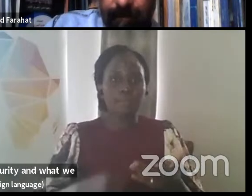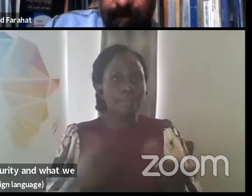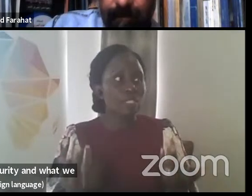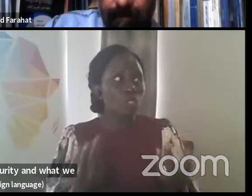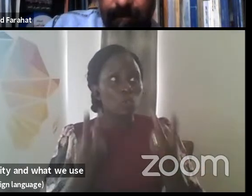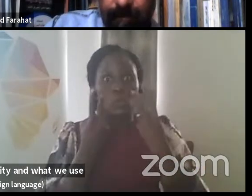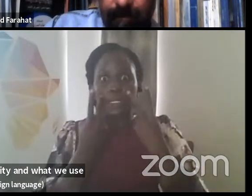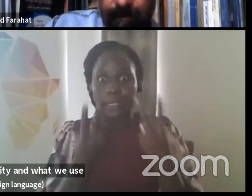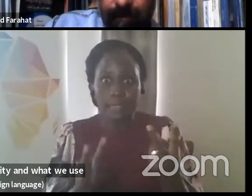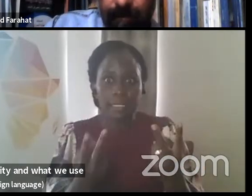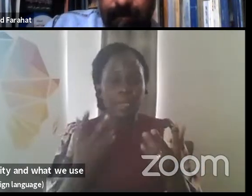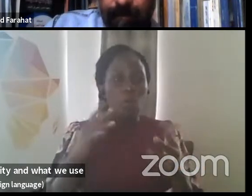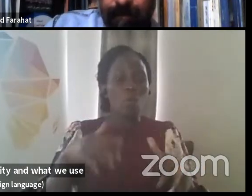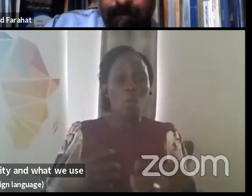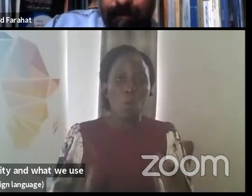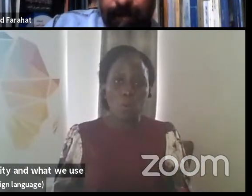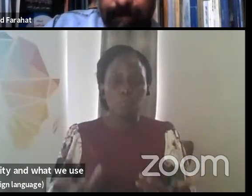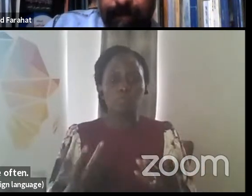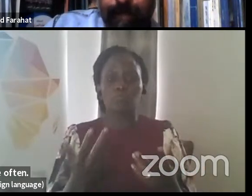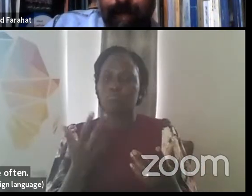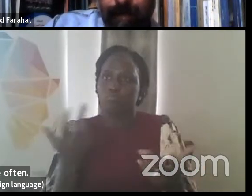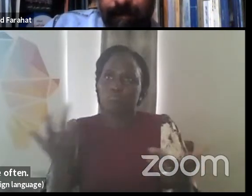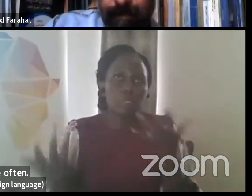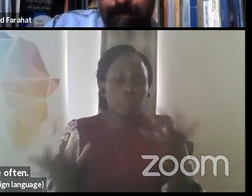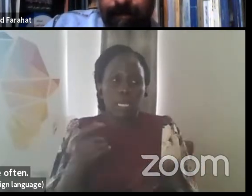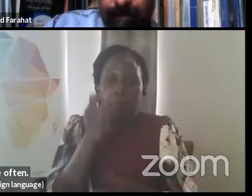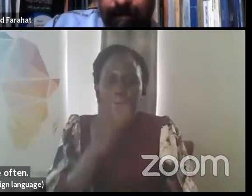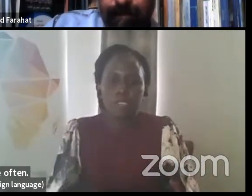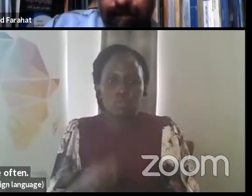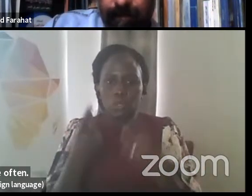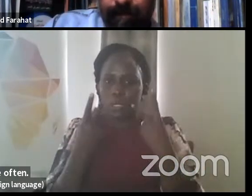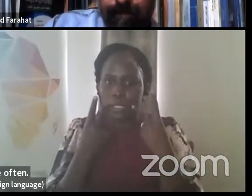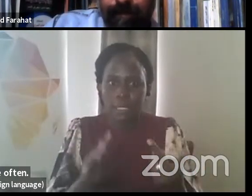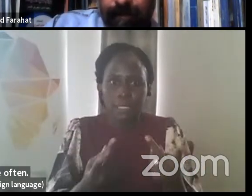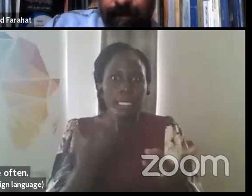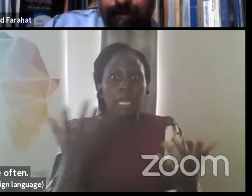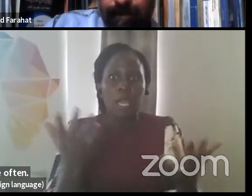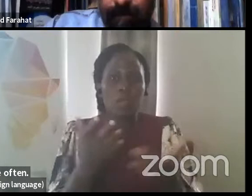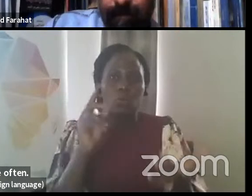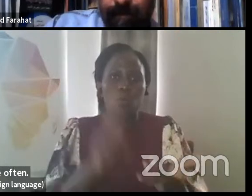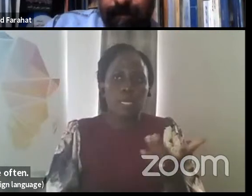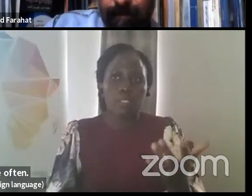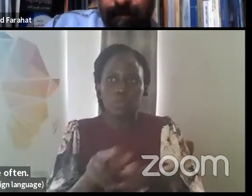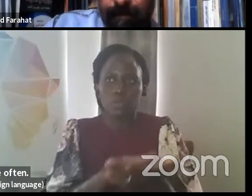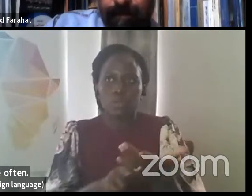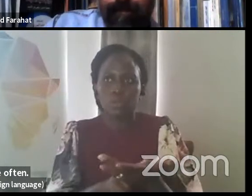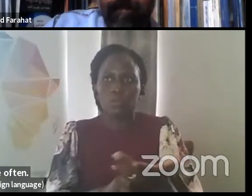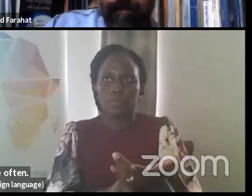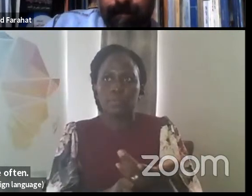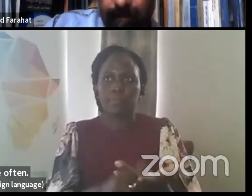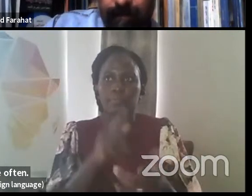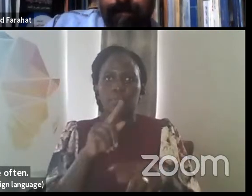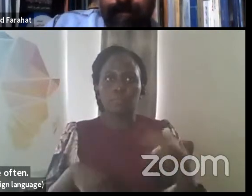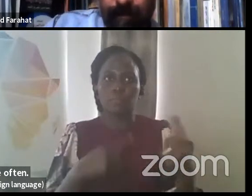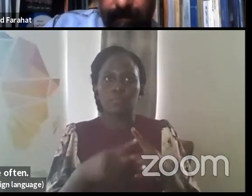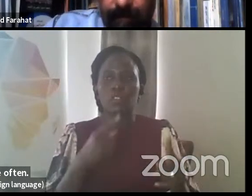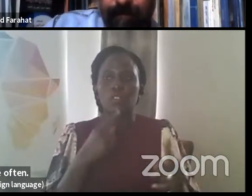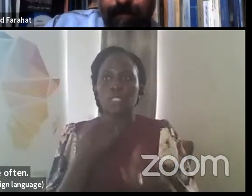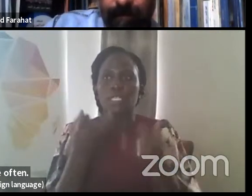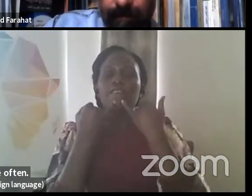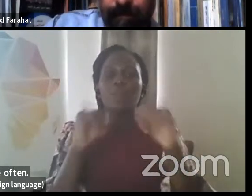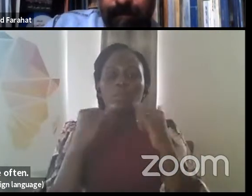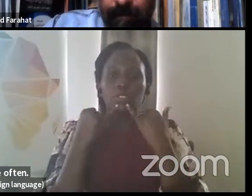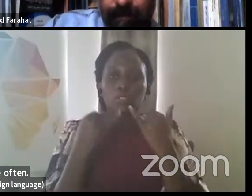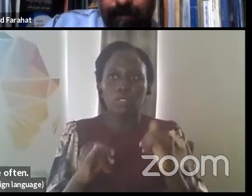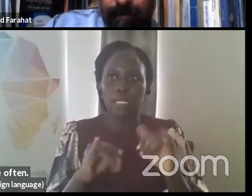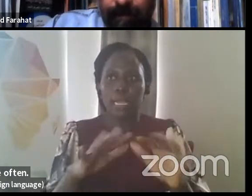also very similar to what you, Mohammed, have been saying about what we call fake news or misinformation and how